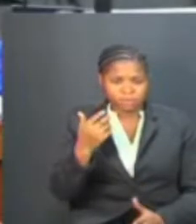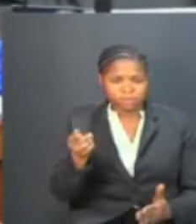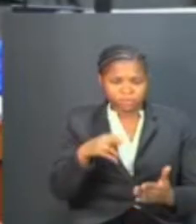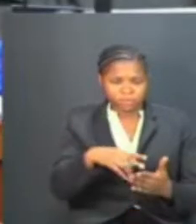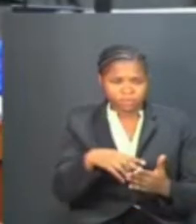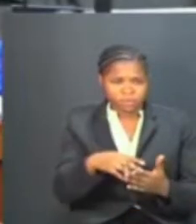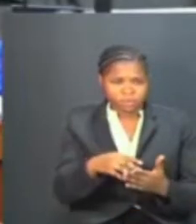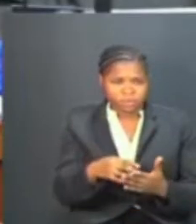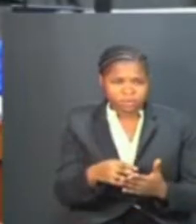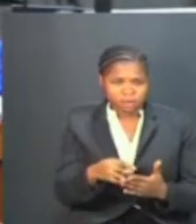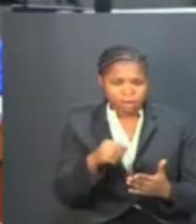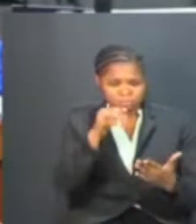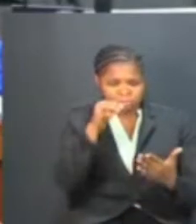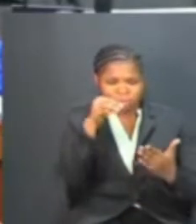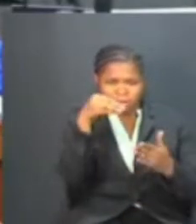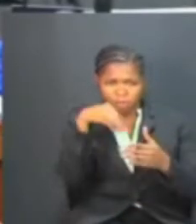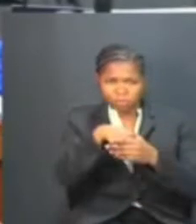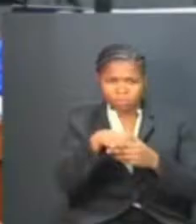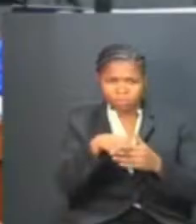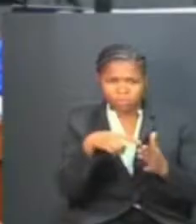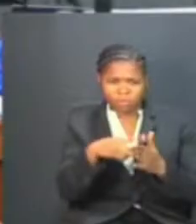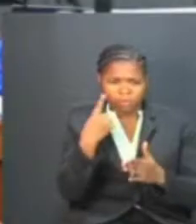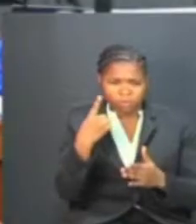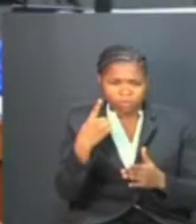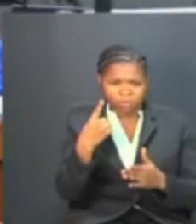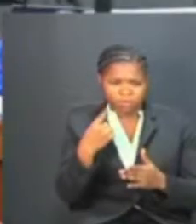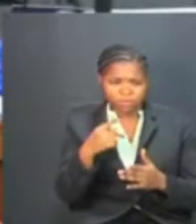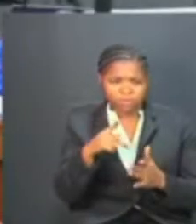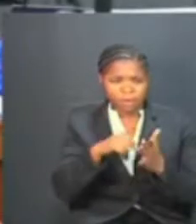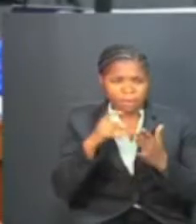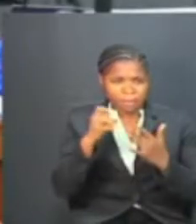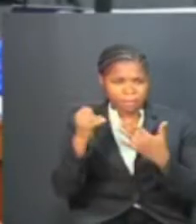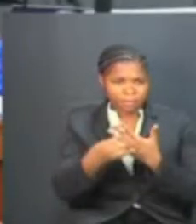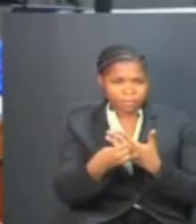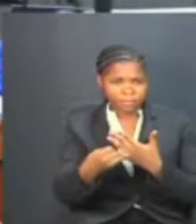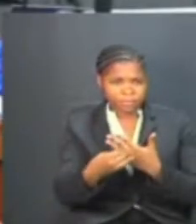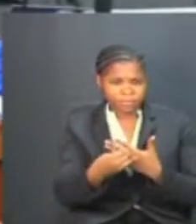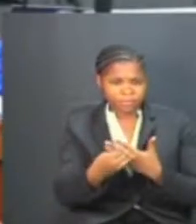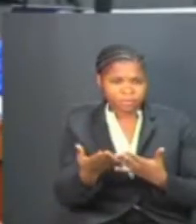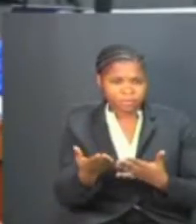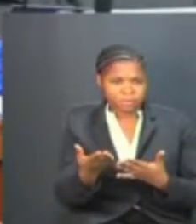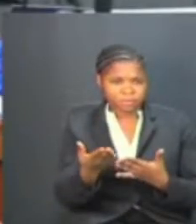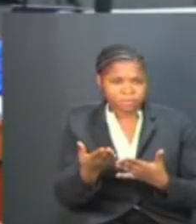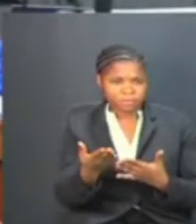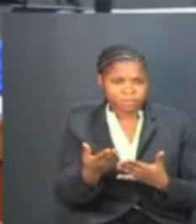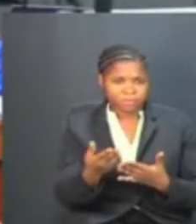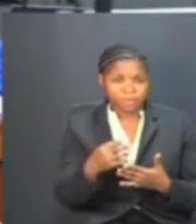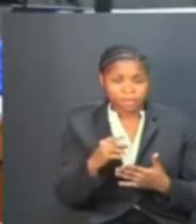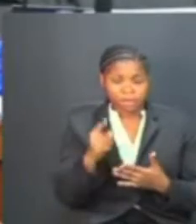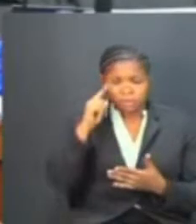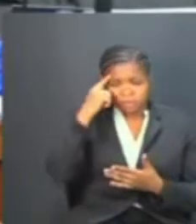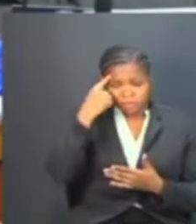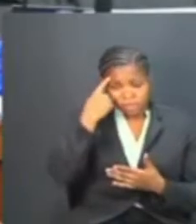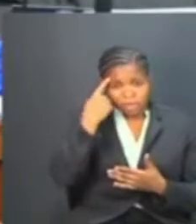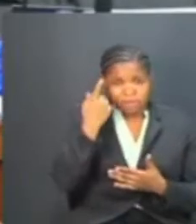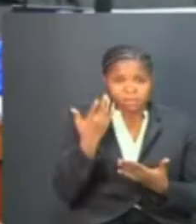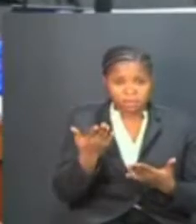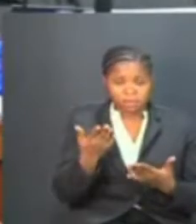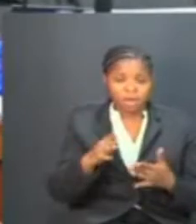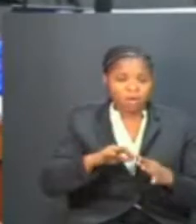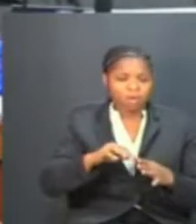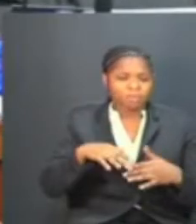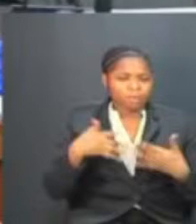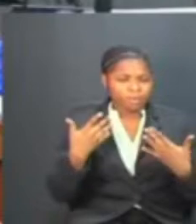of the abandoned projects, with this particular one projected and was expected to be completed by 5th